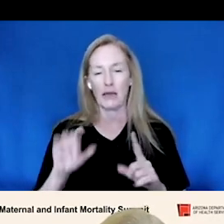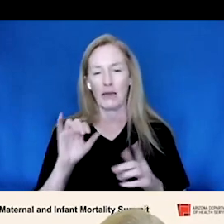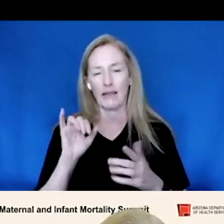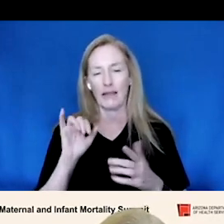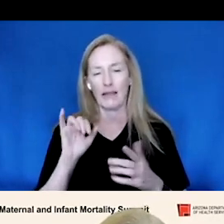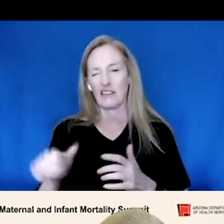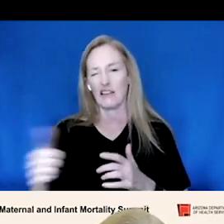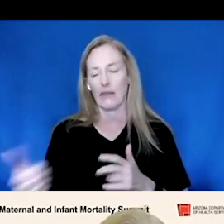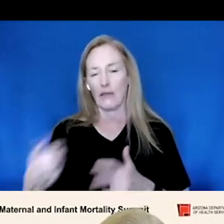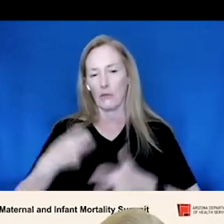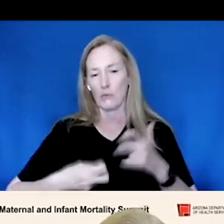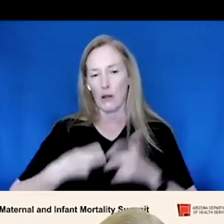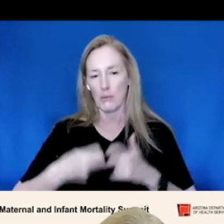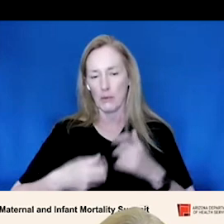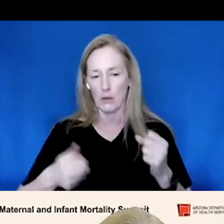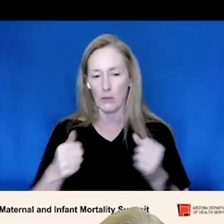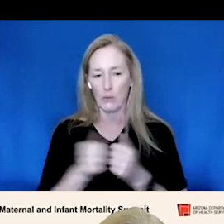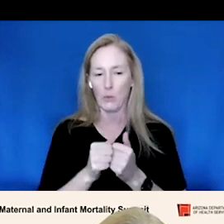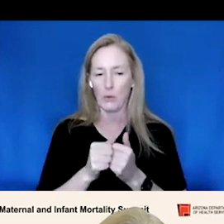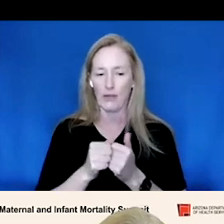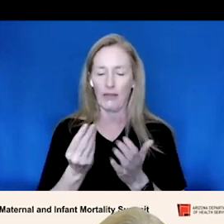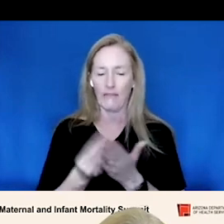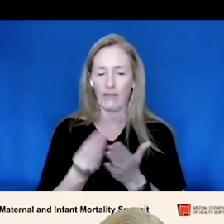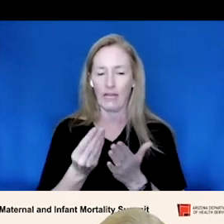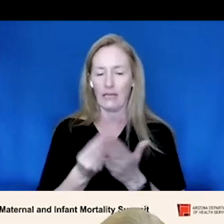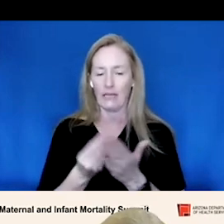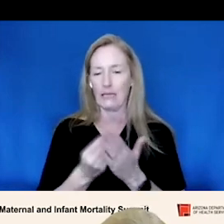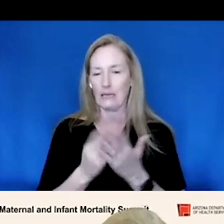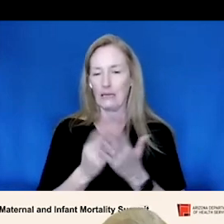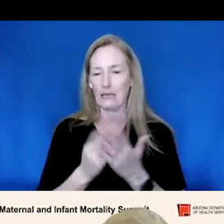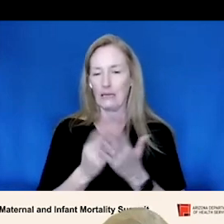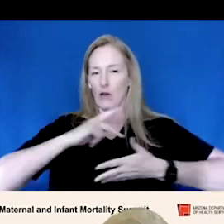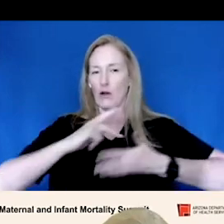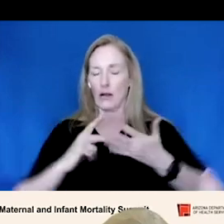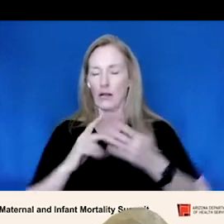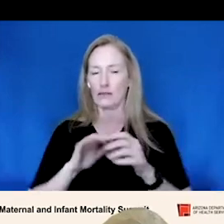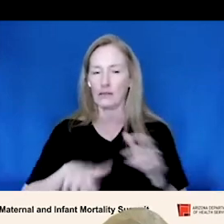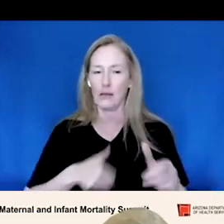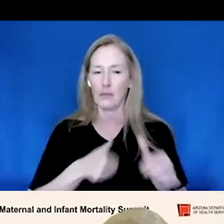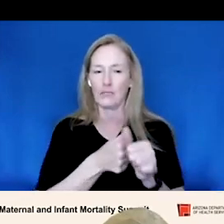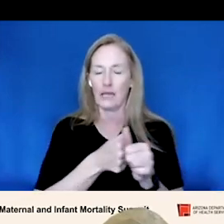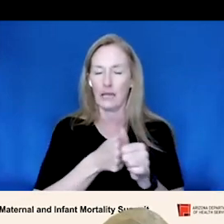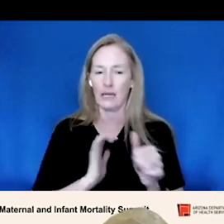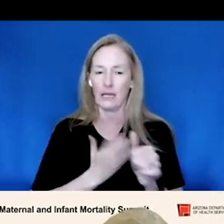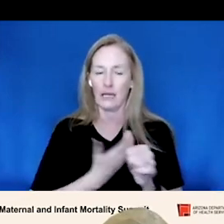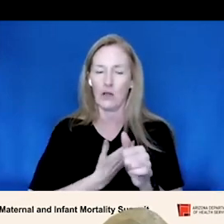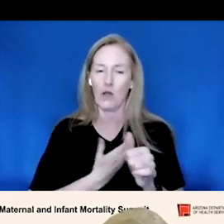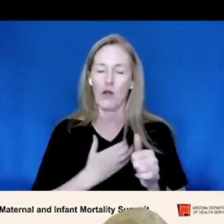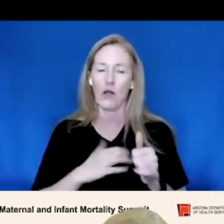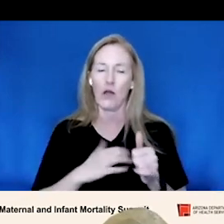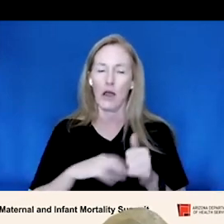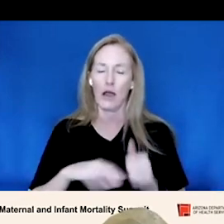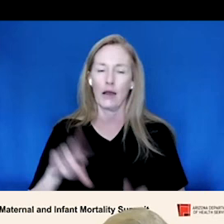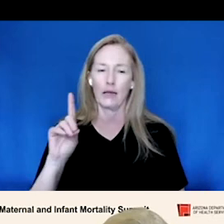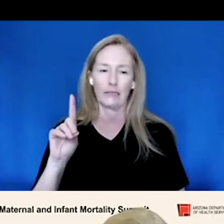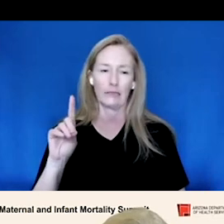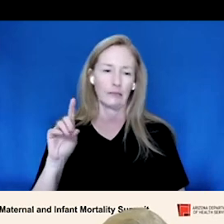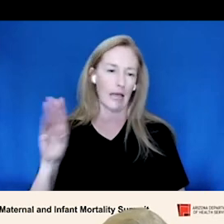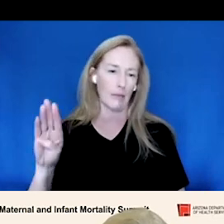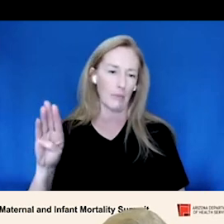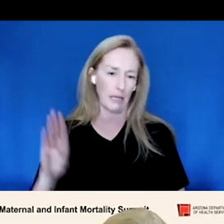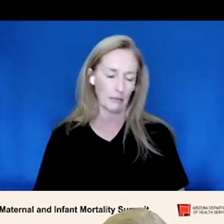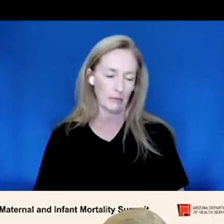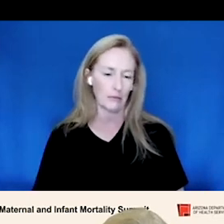is updating our data system. But I have seen data on the issues that